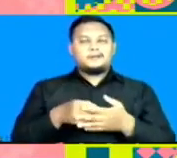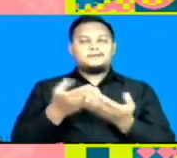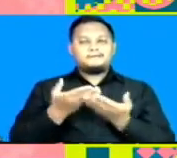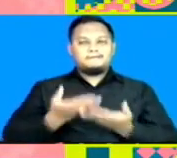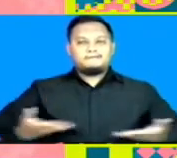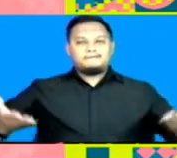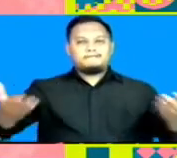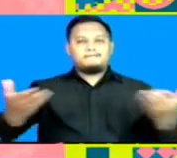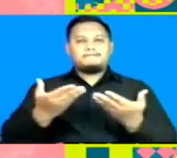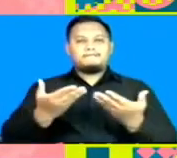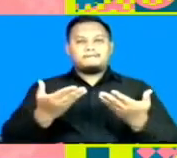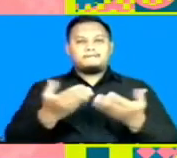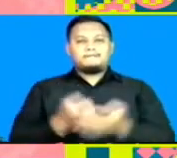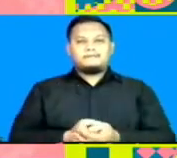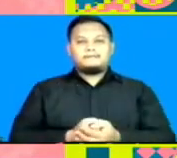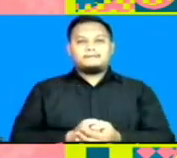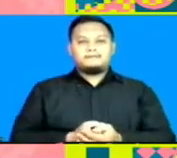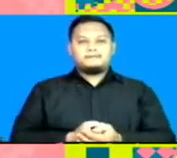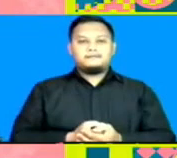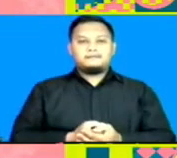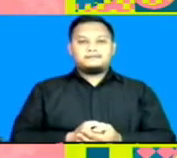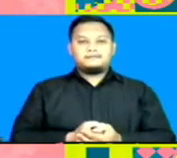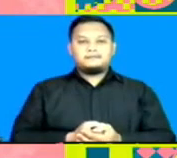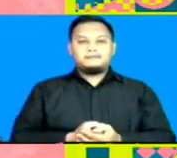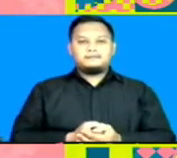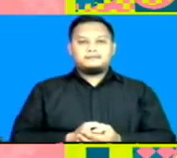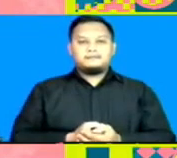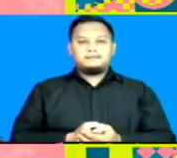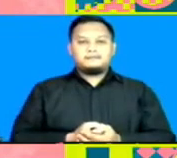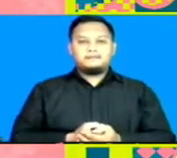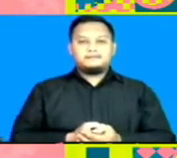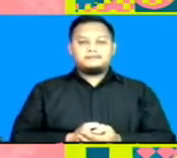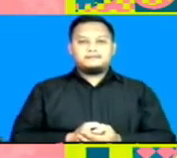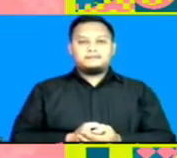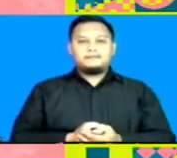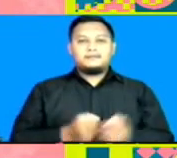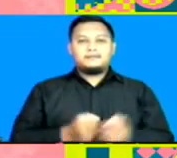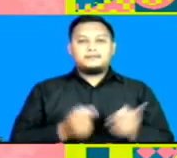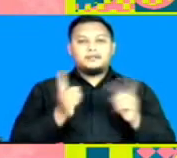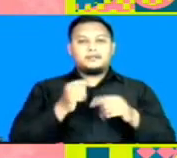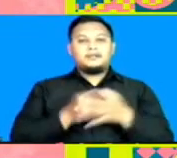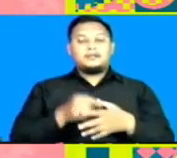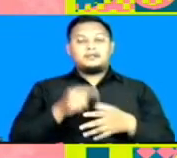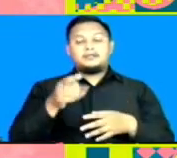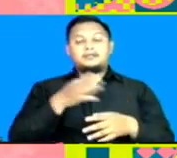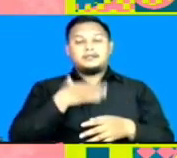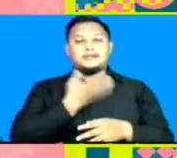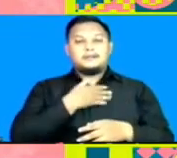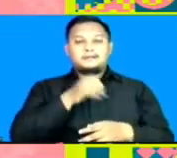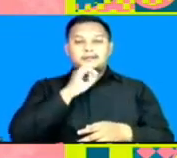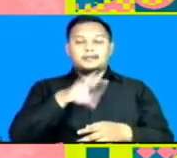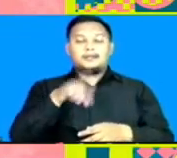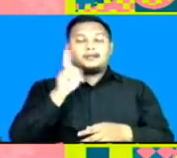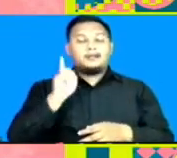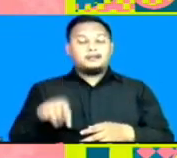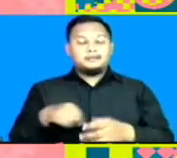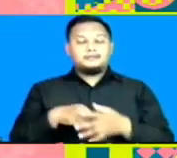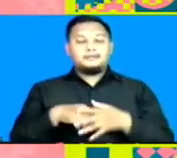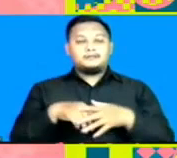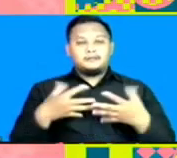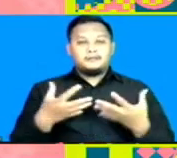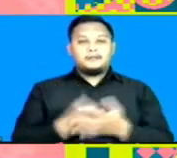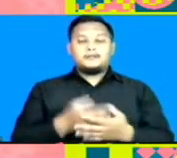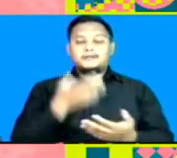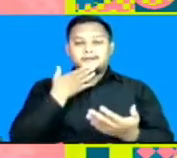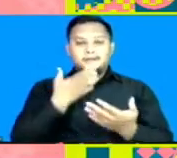of inequity and so on and so forth. So now, I just want to say congratulations again on the tremendous work that V20